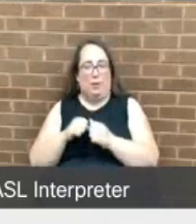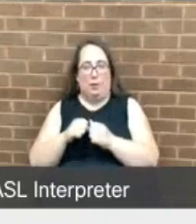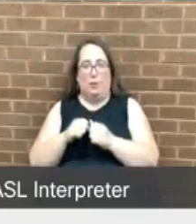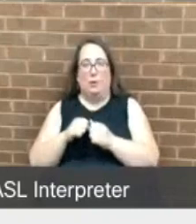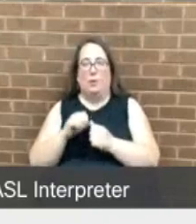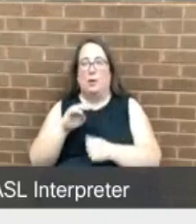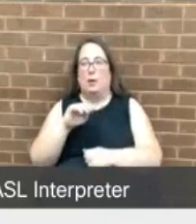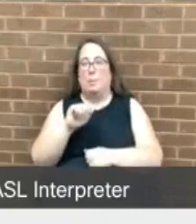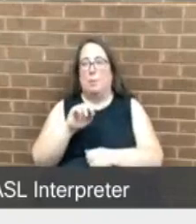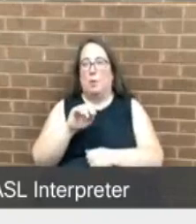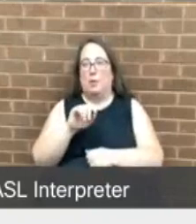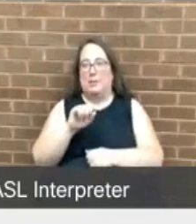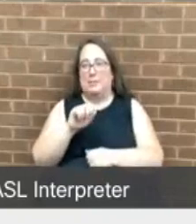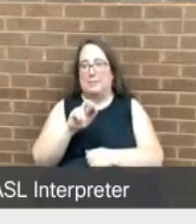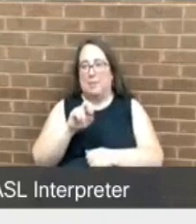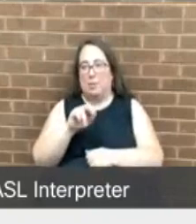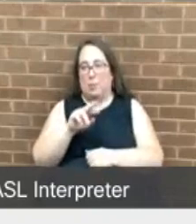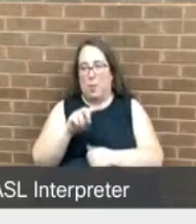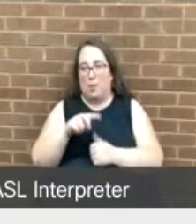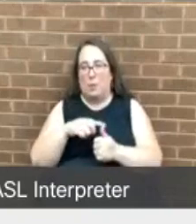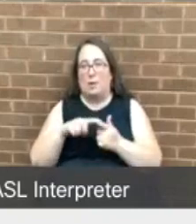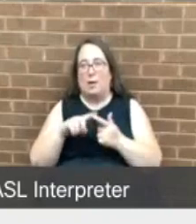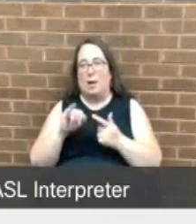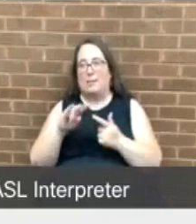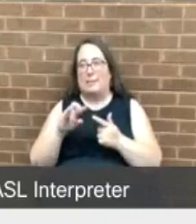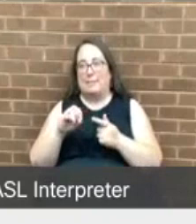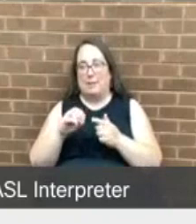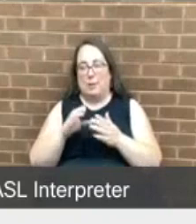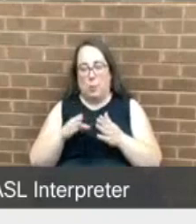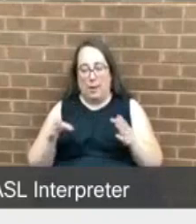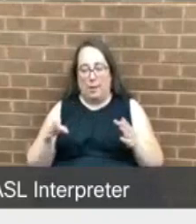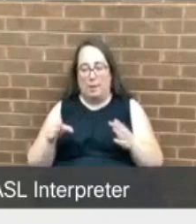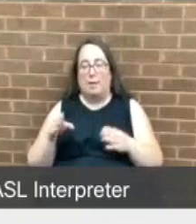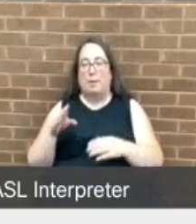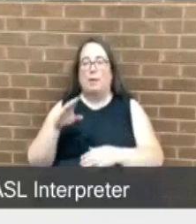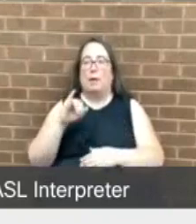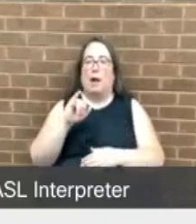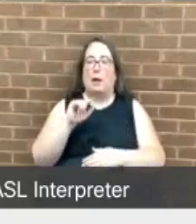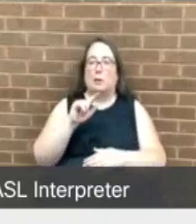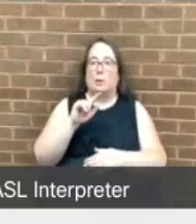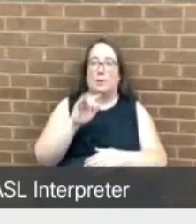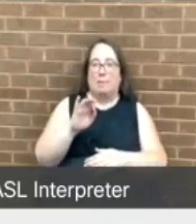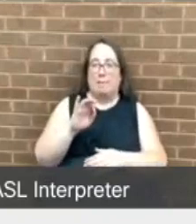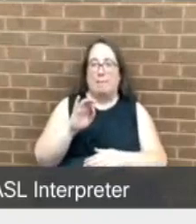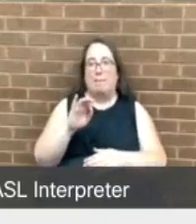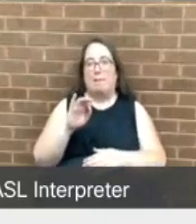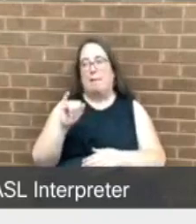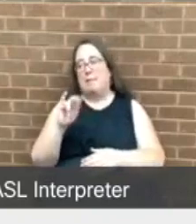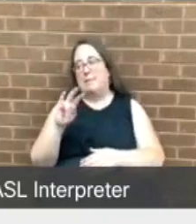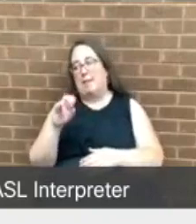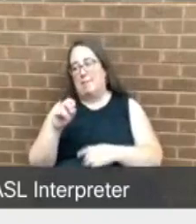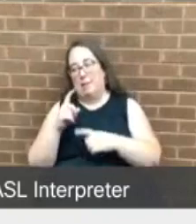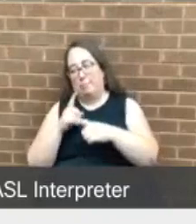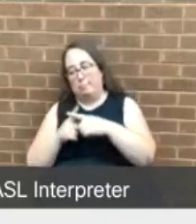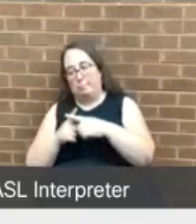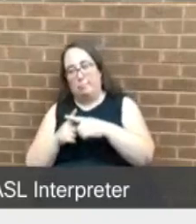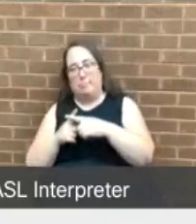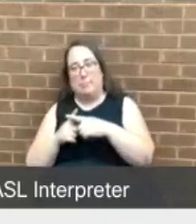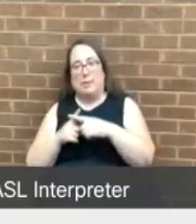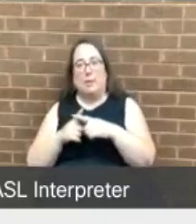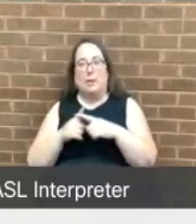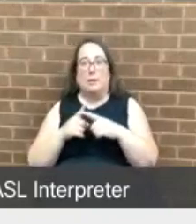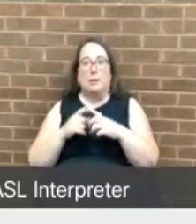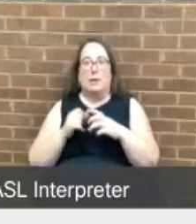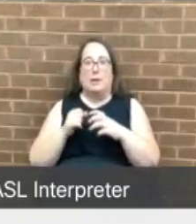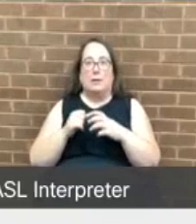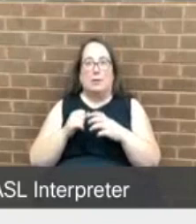Road, the I-70 widening, and US 29 I-70 interchange. So do you have a cost estimate for the design and engineering?